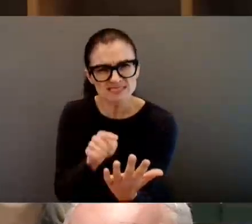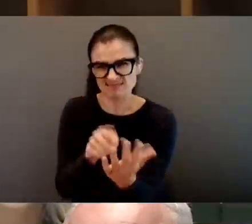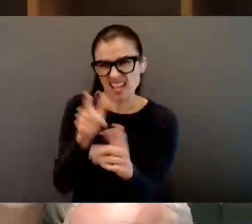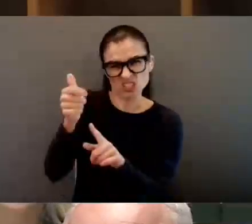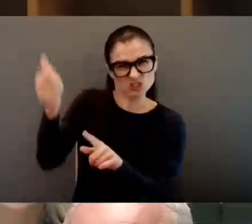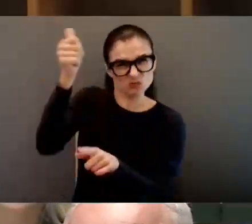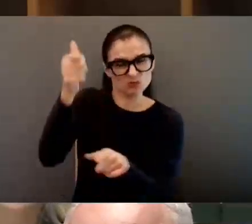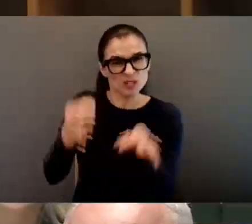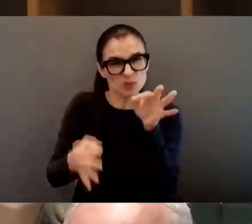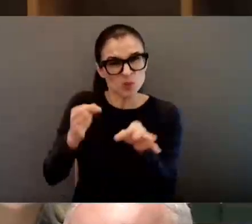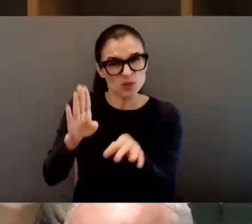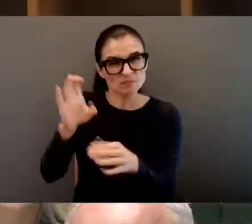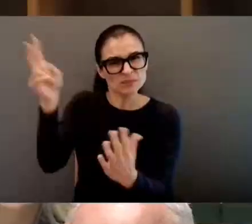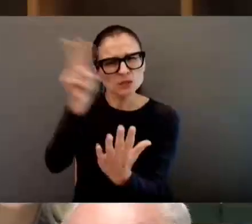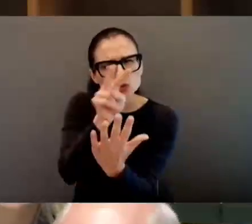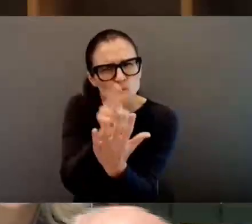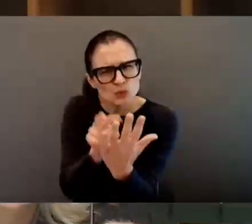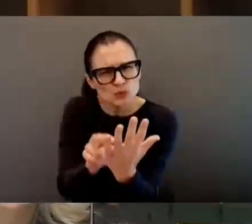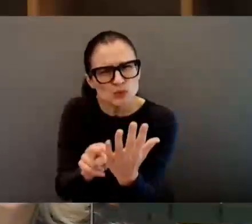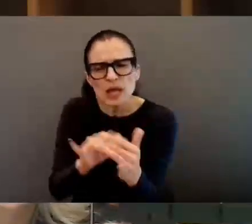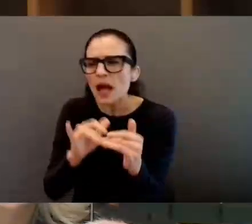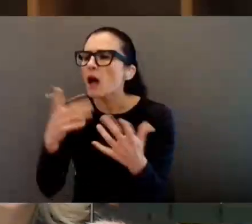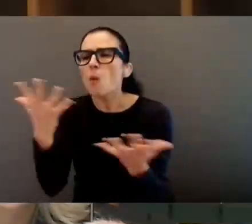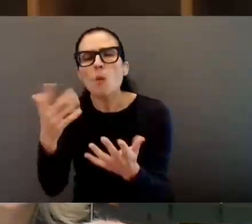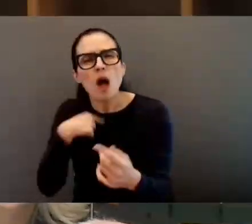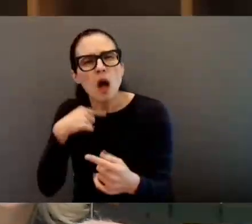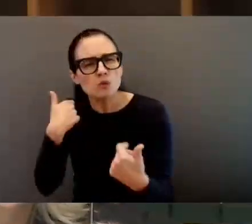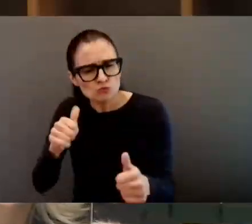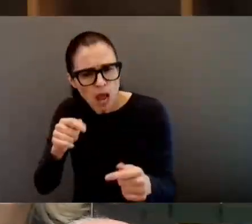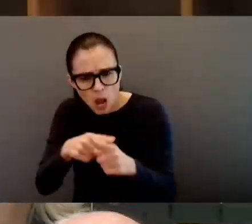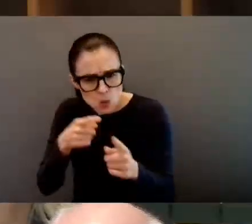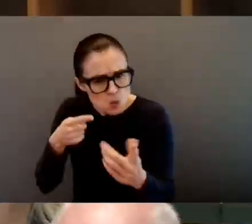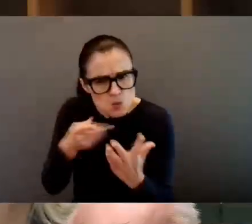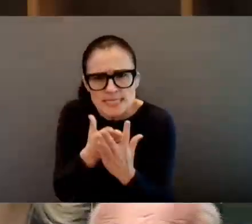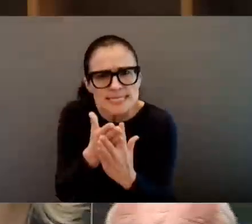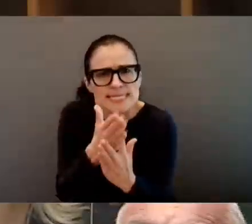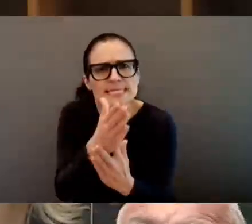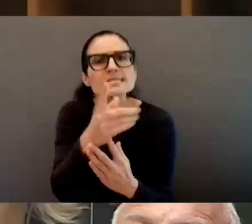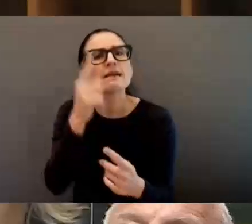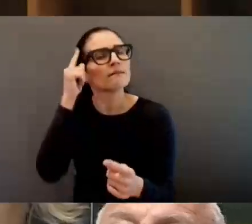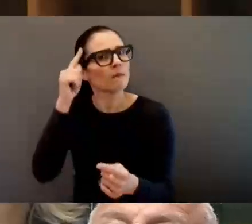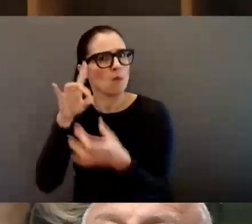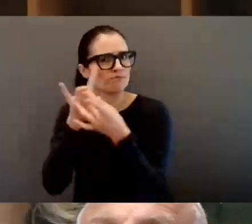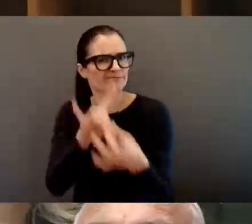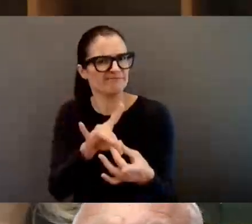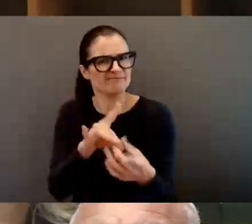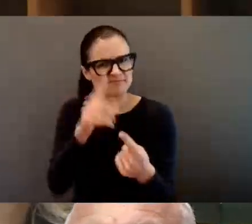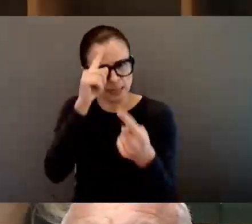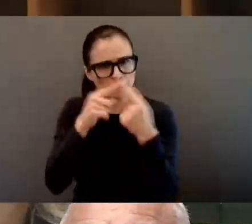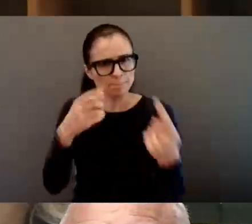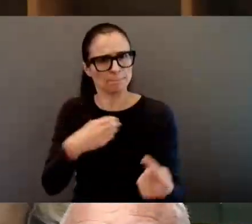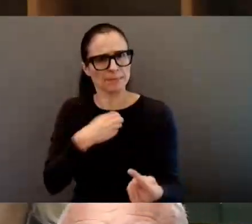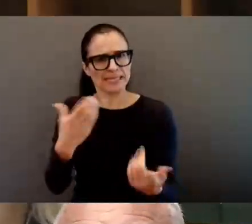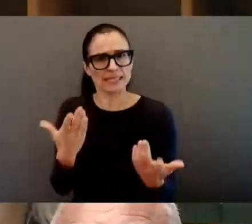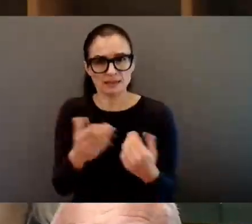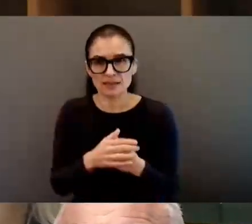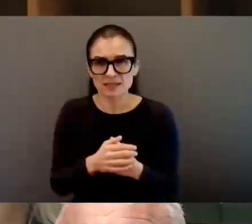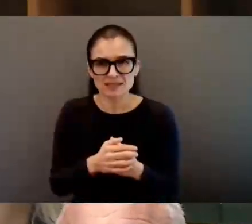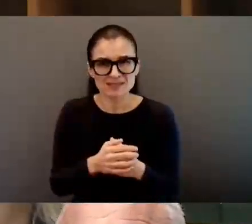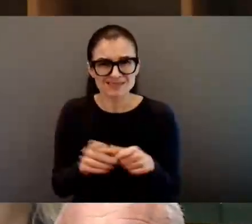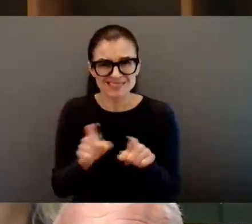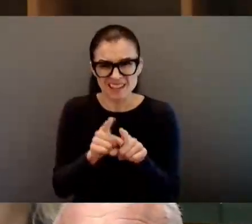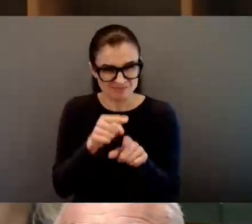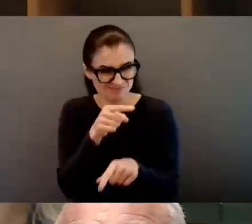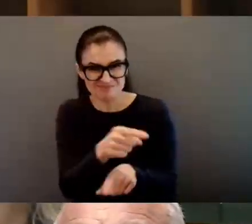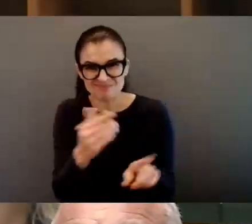and the work that we're doing. And also just, again, to when he was in Cabinet in 2015 and